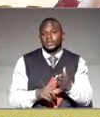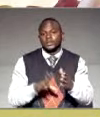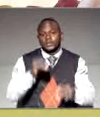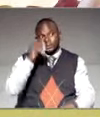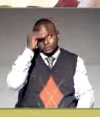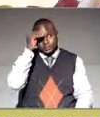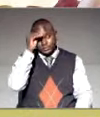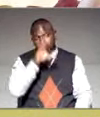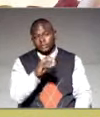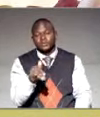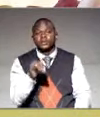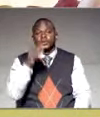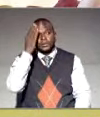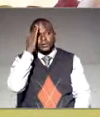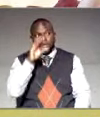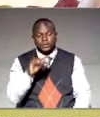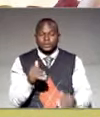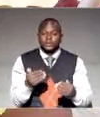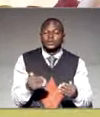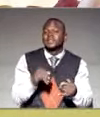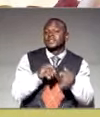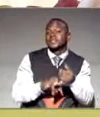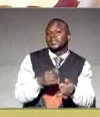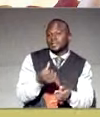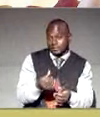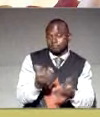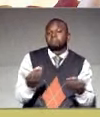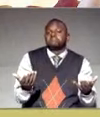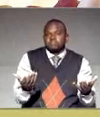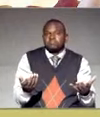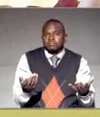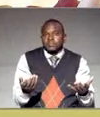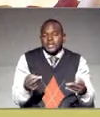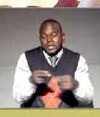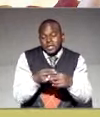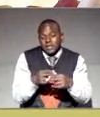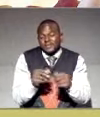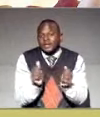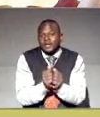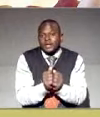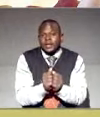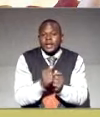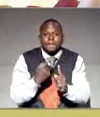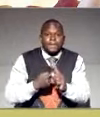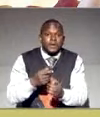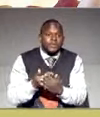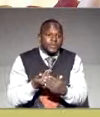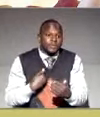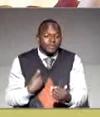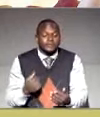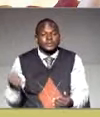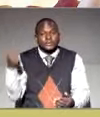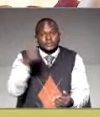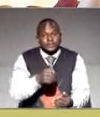knows in Uganda that after senior six, it takes you close to 10 months before someone can enroll